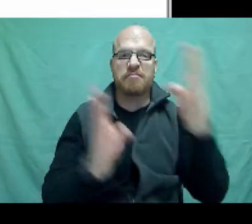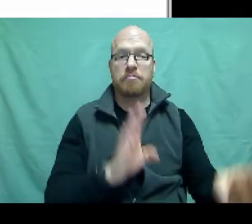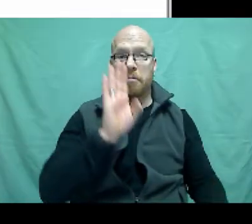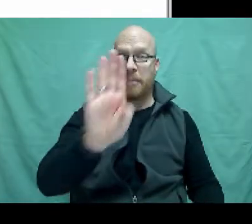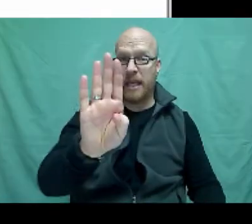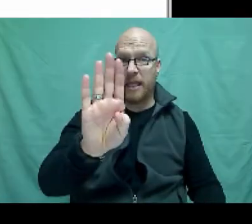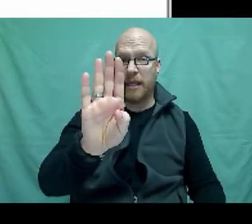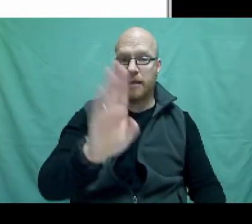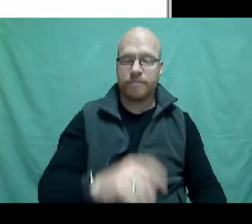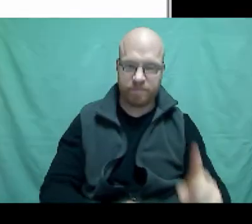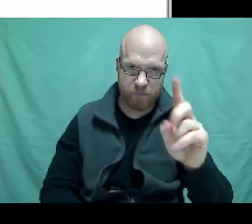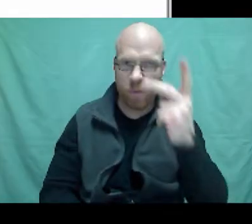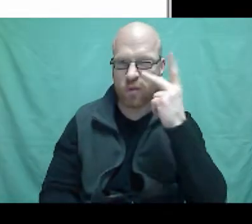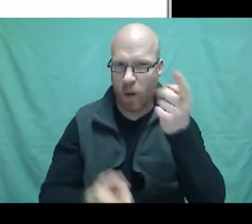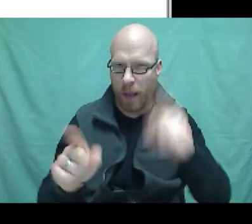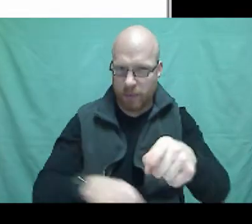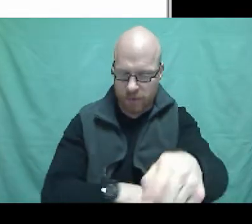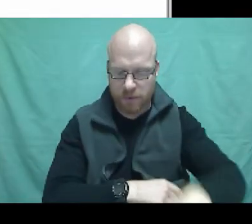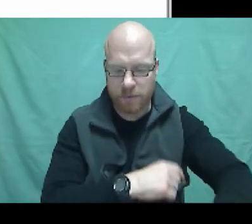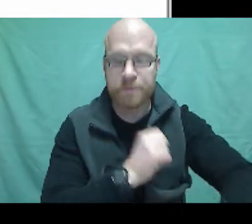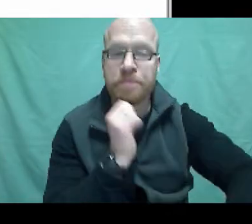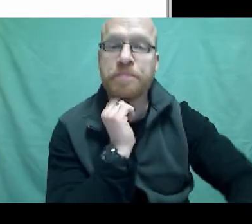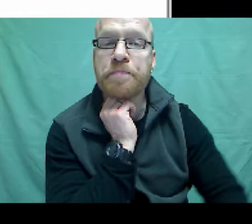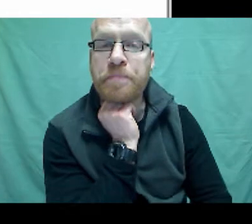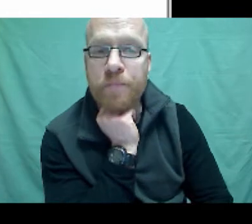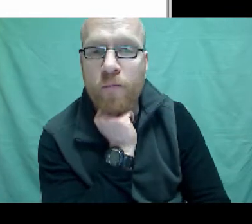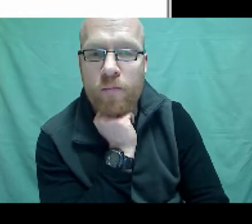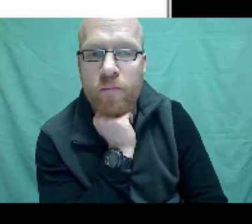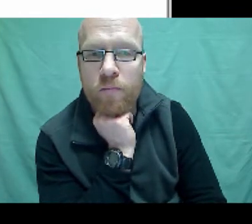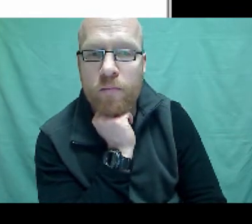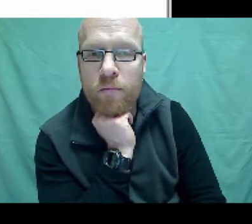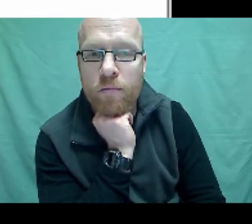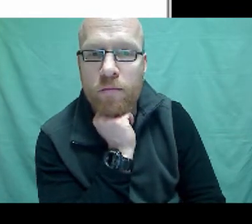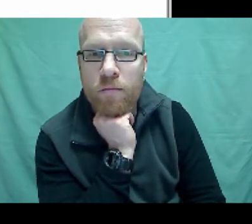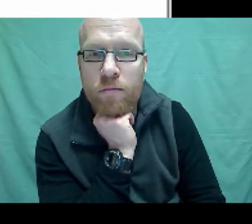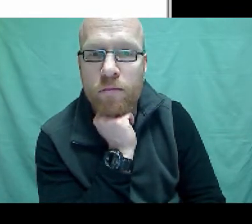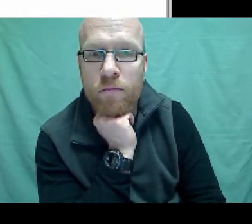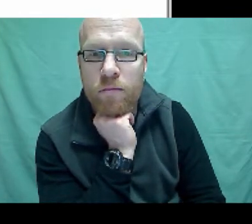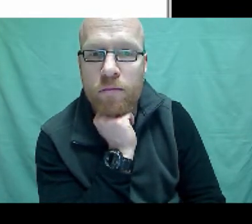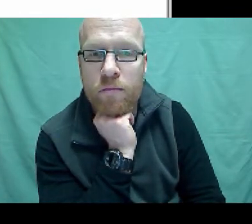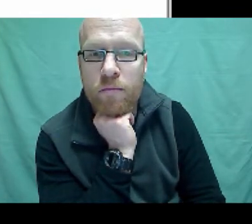Okay. Now on to the example B. We'll see what happens here.